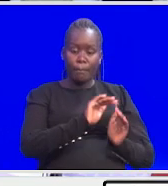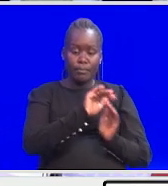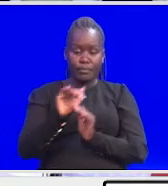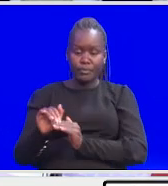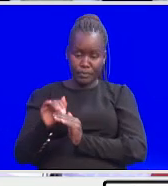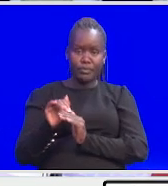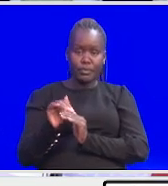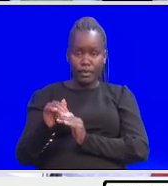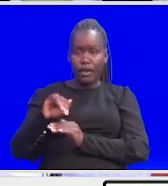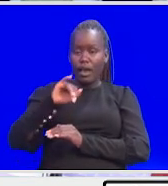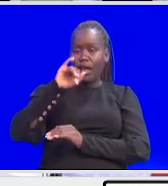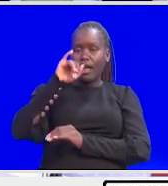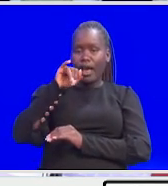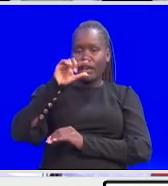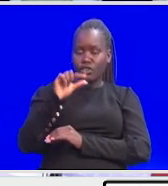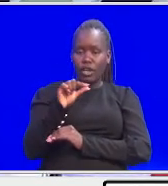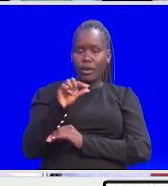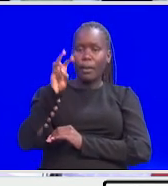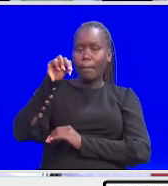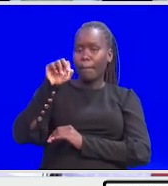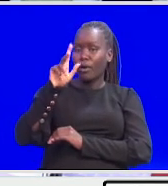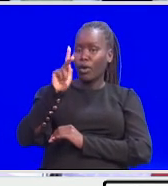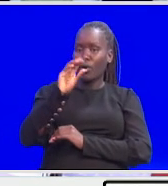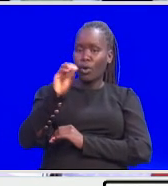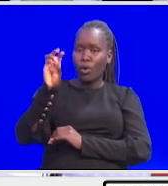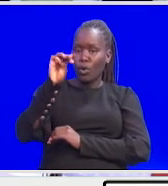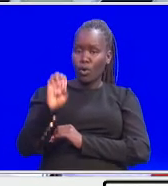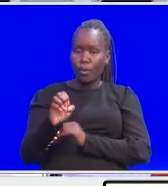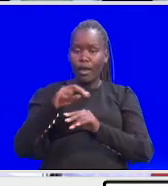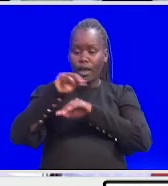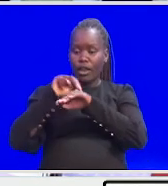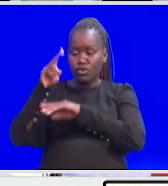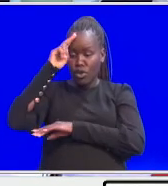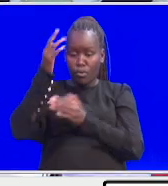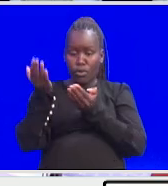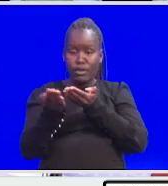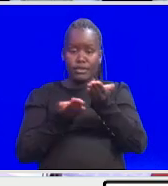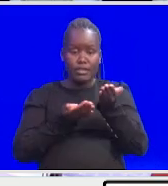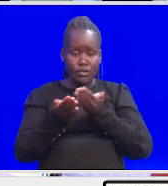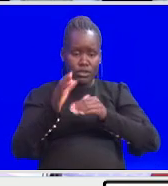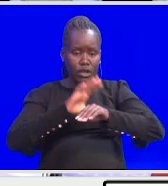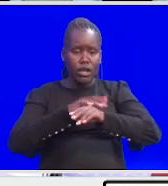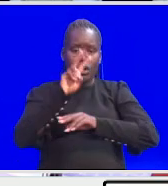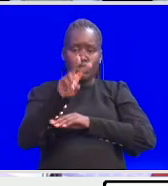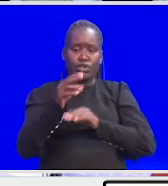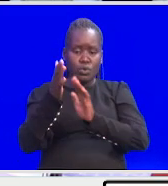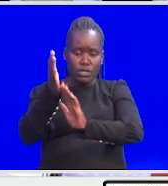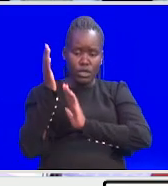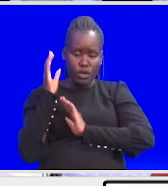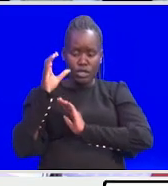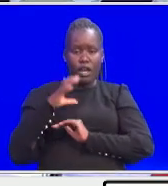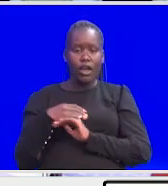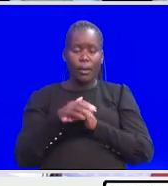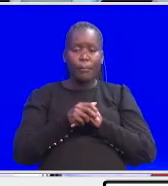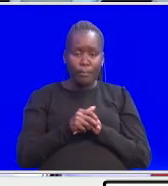Chief Justice Martha Koome has called on the National Police Service to reinstate two security officers assigned to